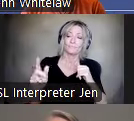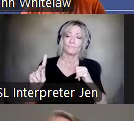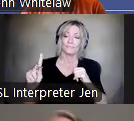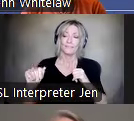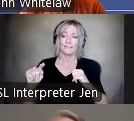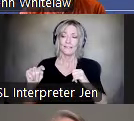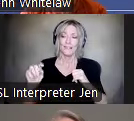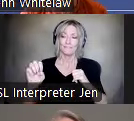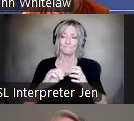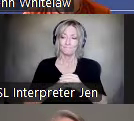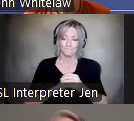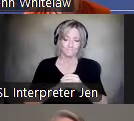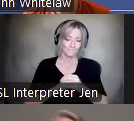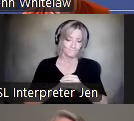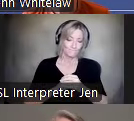Kate.